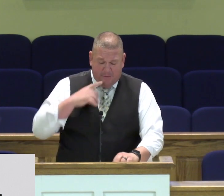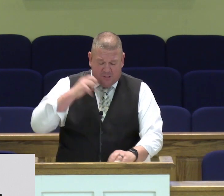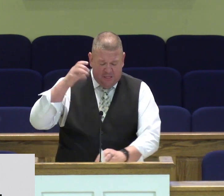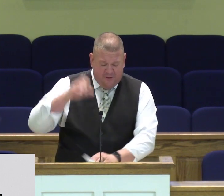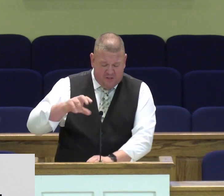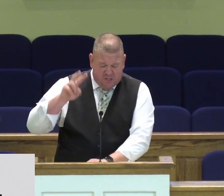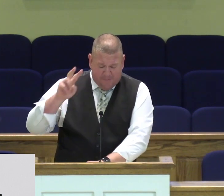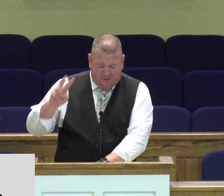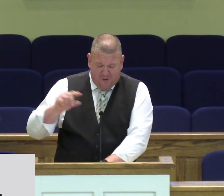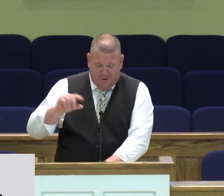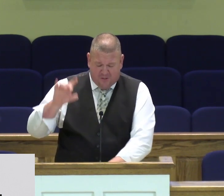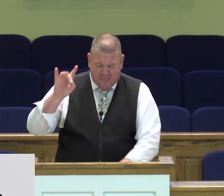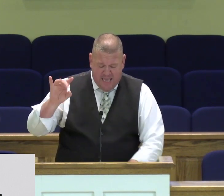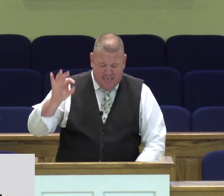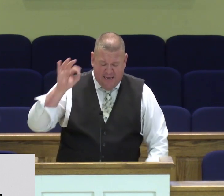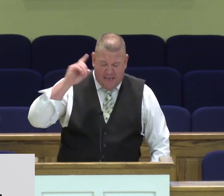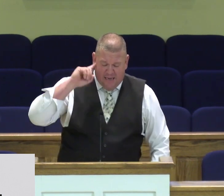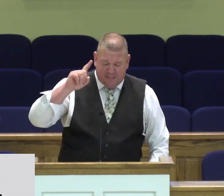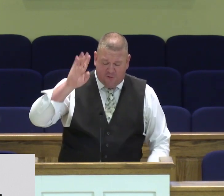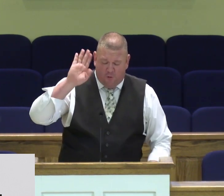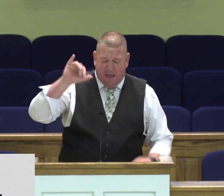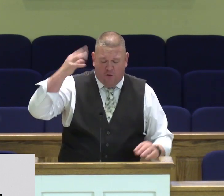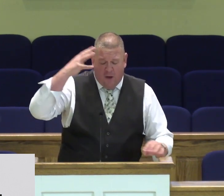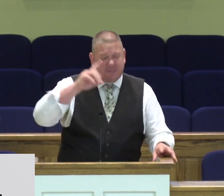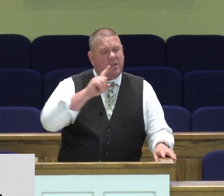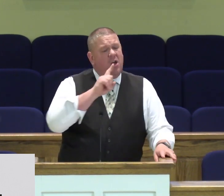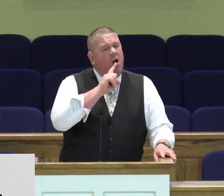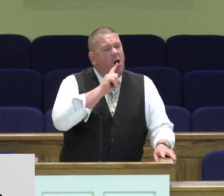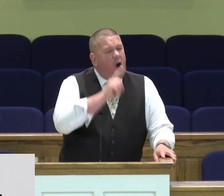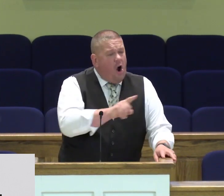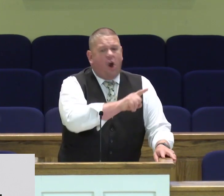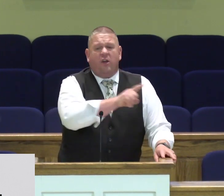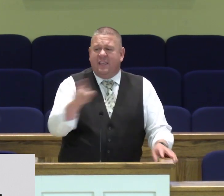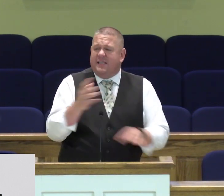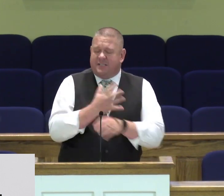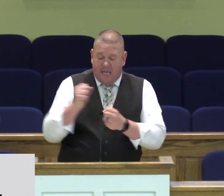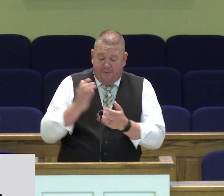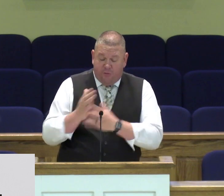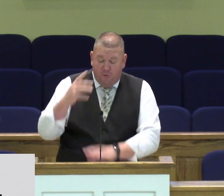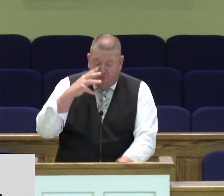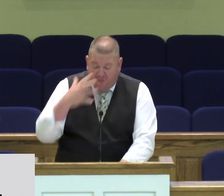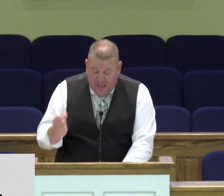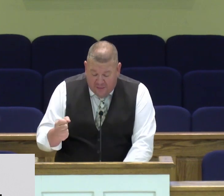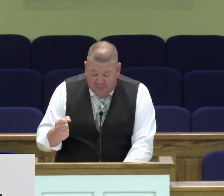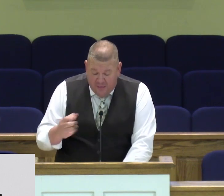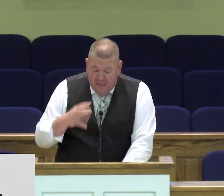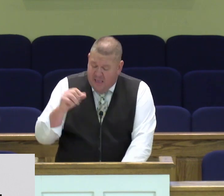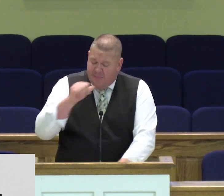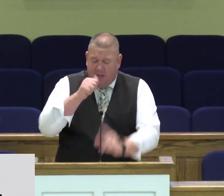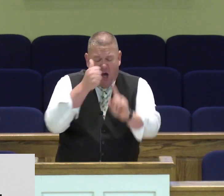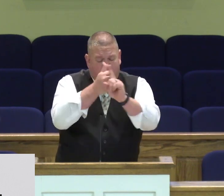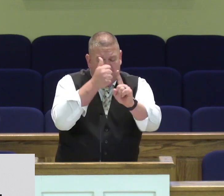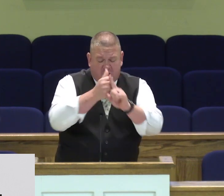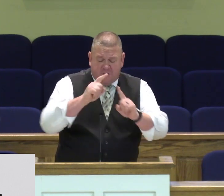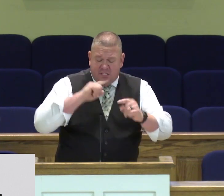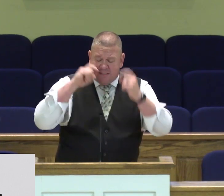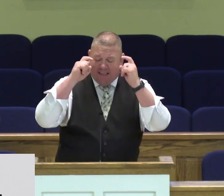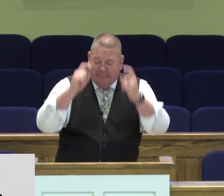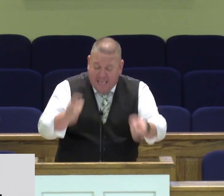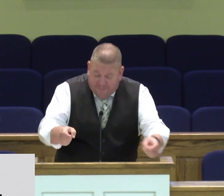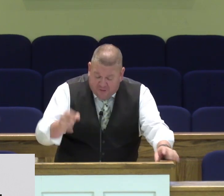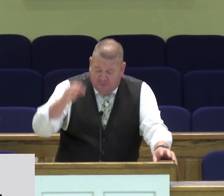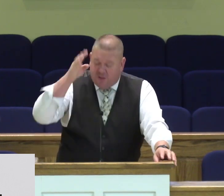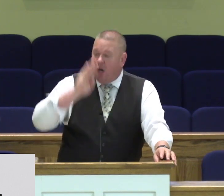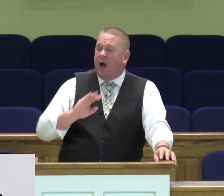The Bible says in Ephesians chapter 2, verses 8 and 9, it says, for by grace are ye saved through faith, and that not of yourselves, it is